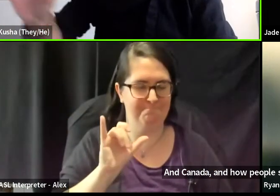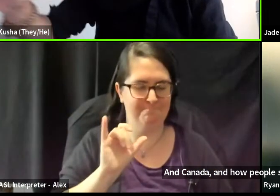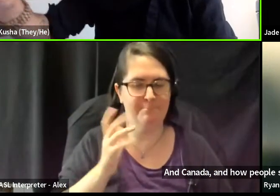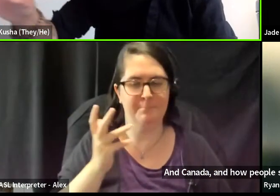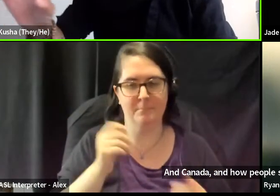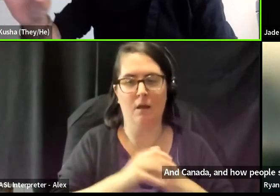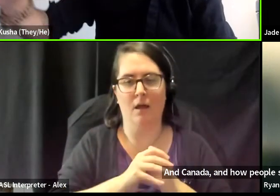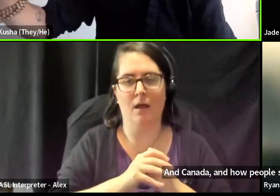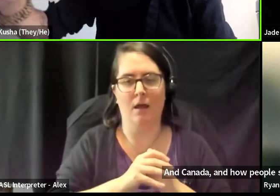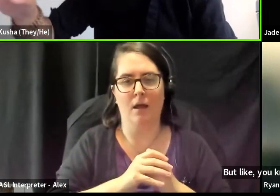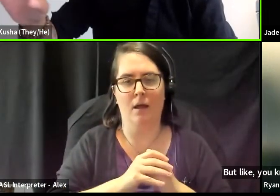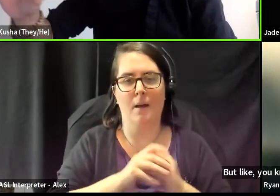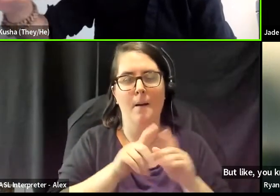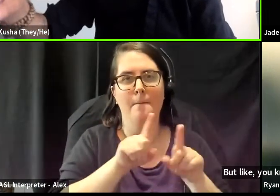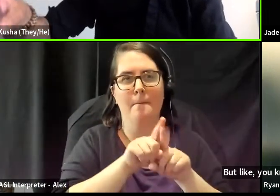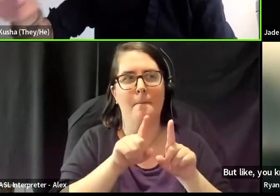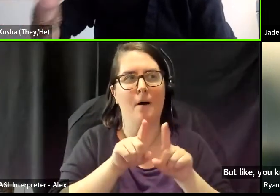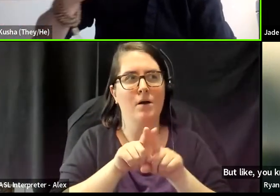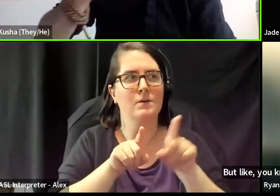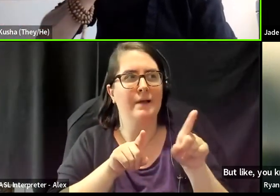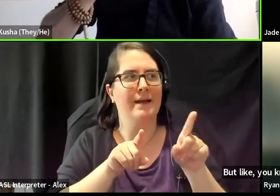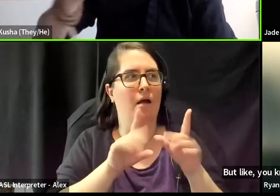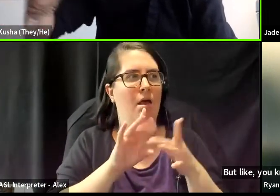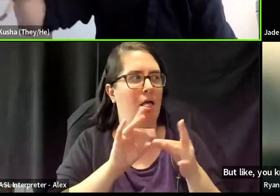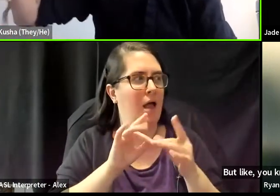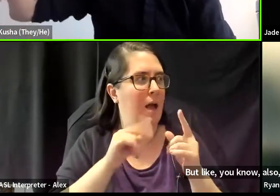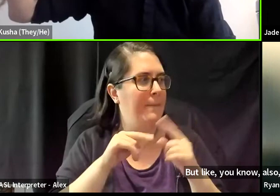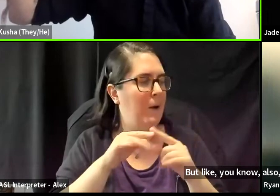like fueling all these things around like